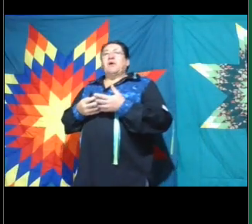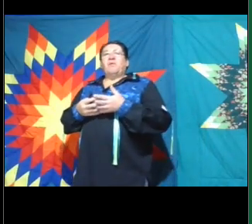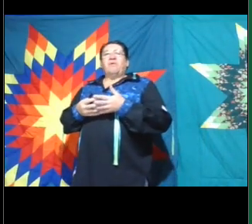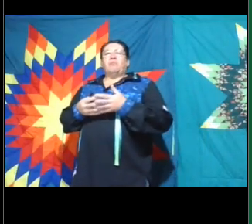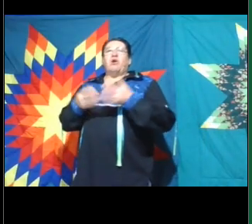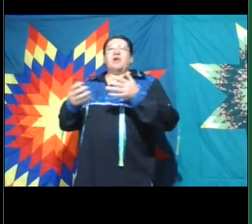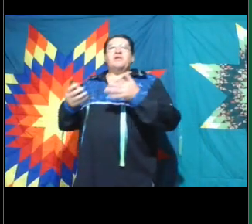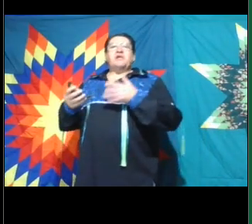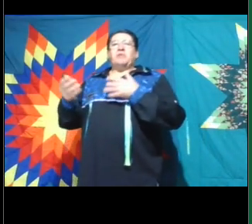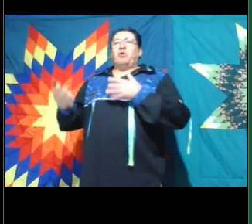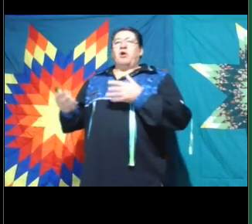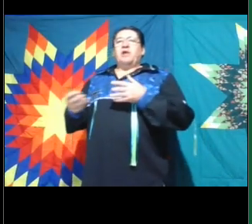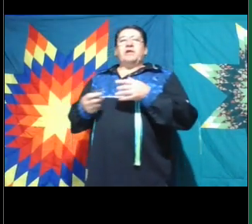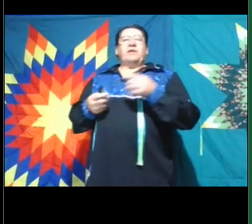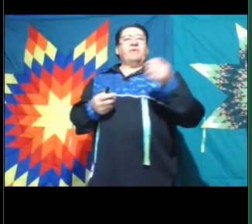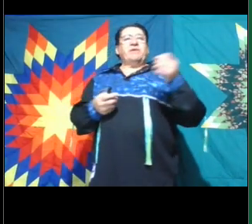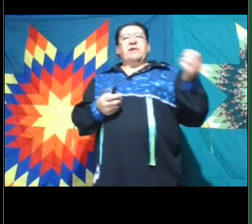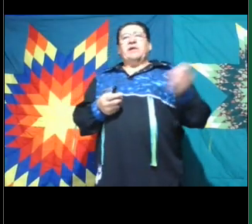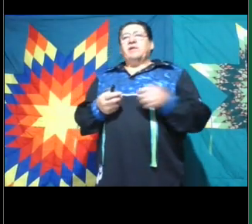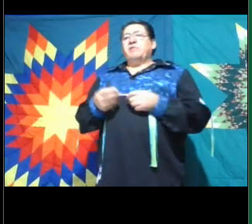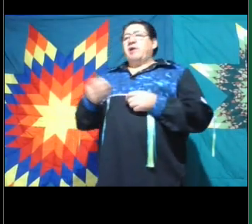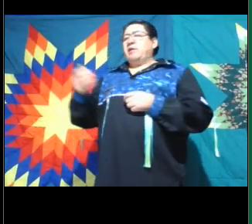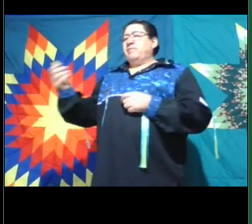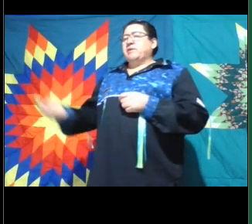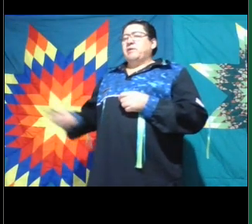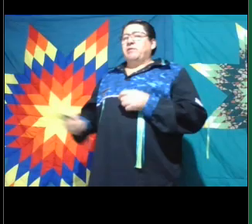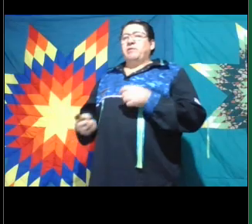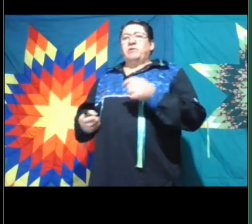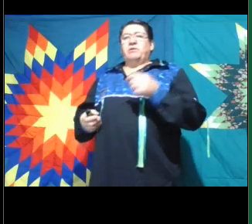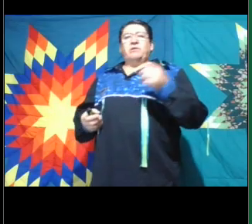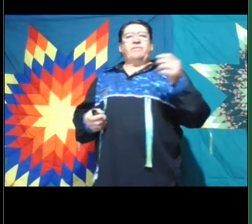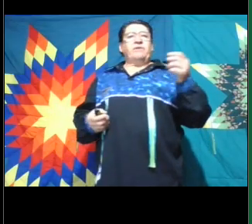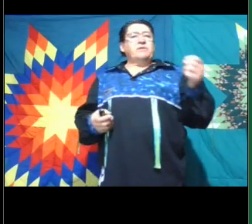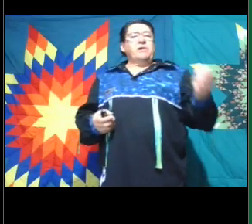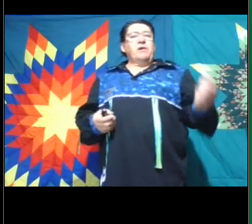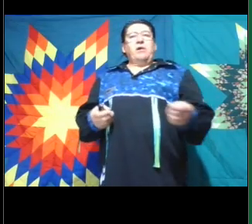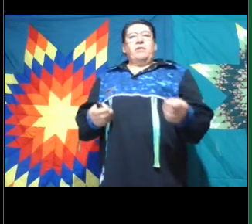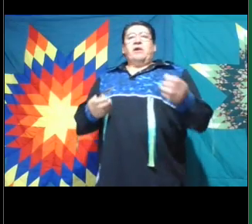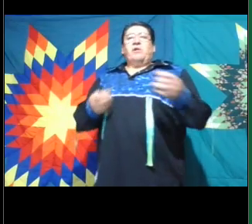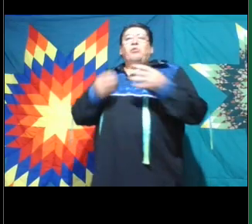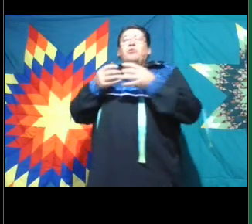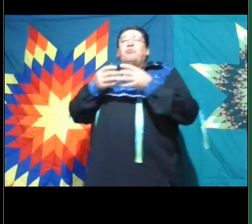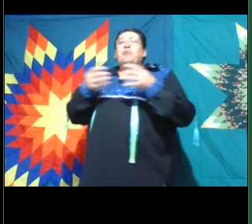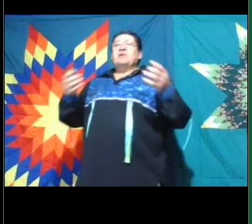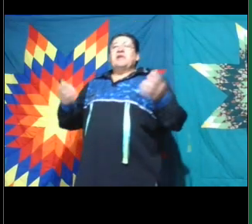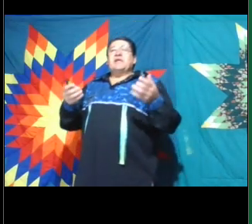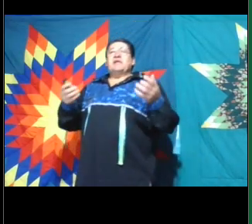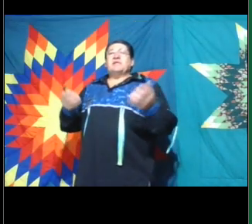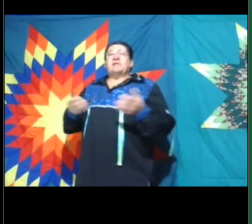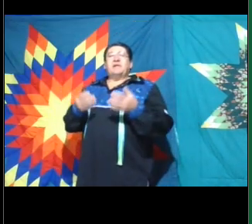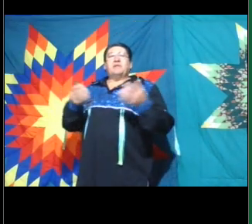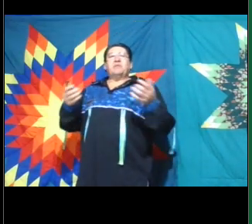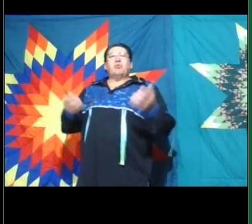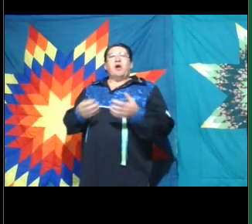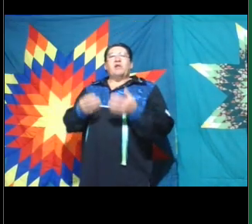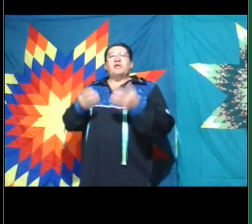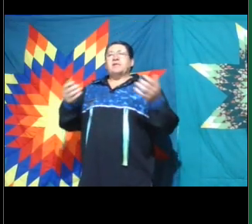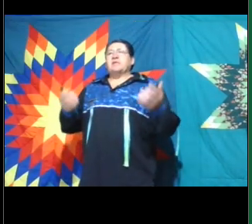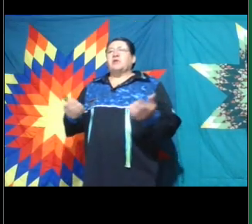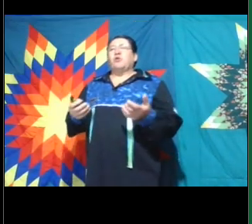We go from project to project, if it's CNRL, if it's curl, if it's thing, we're building these